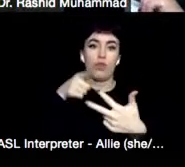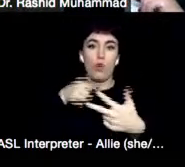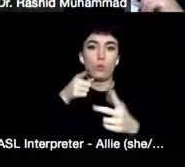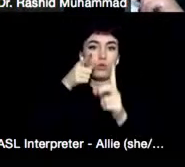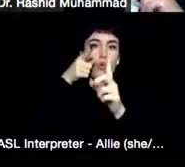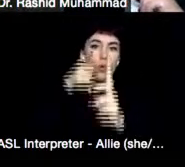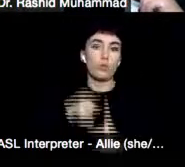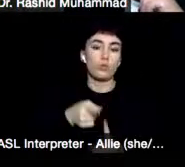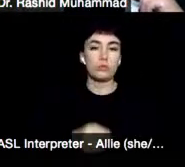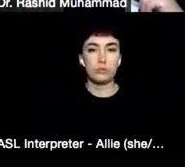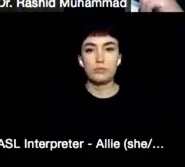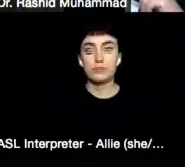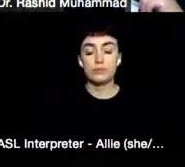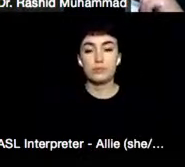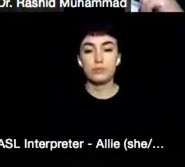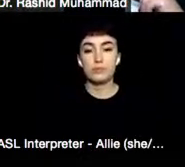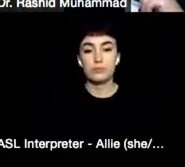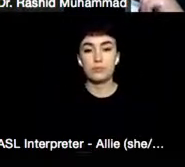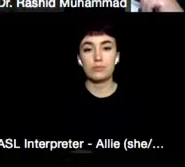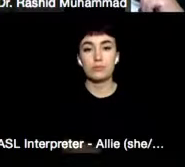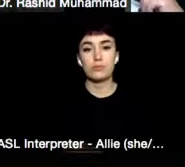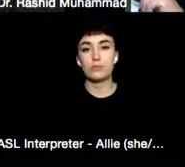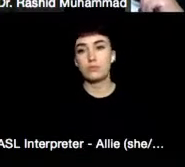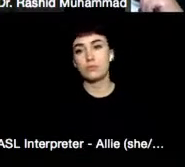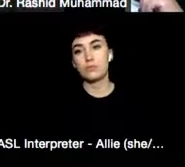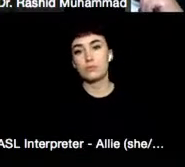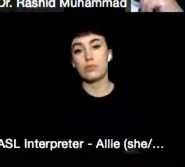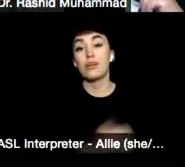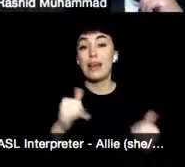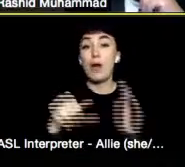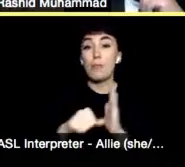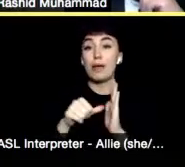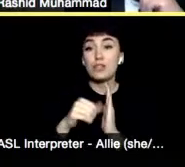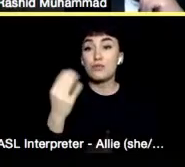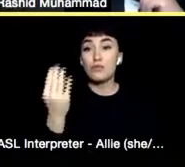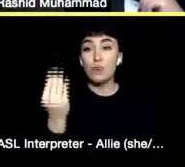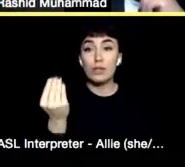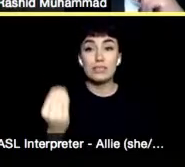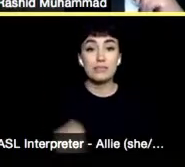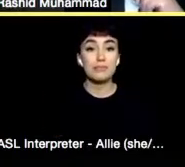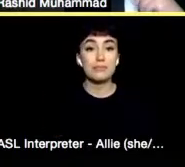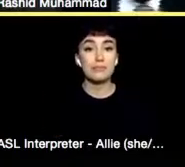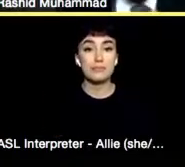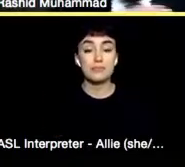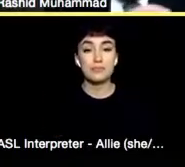goals. So now moving to page 14.